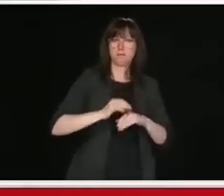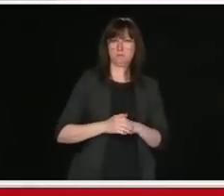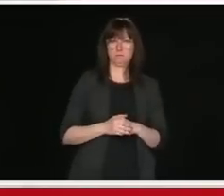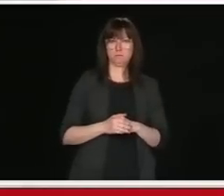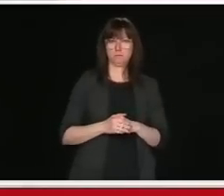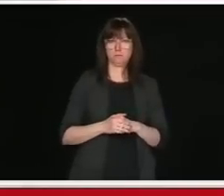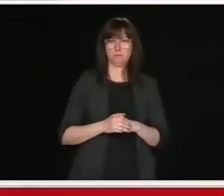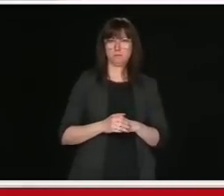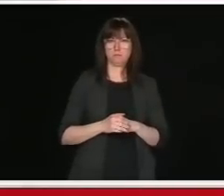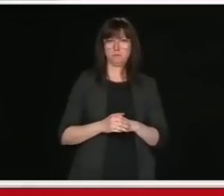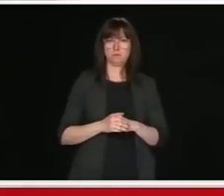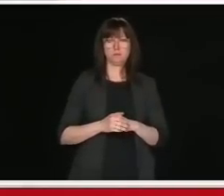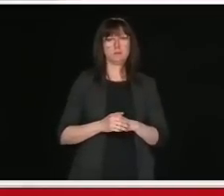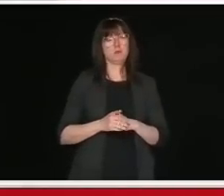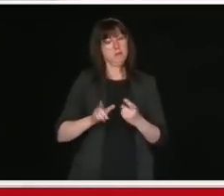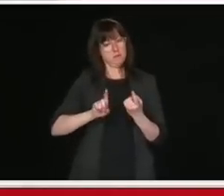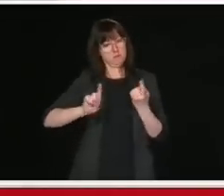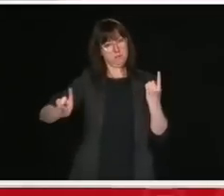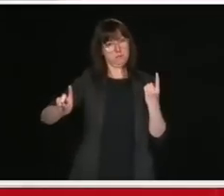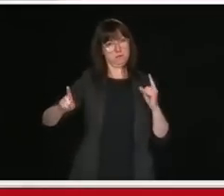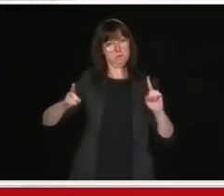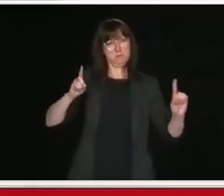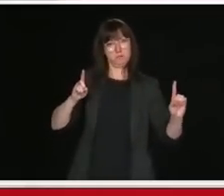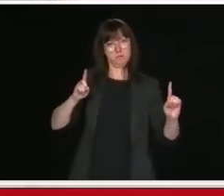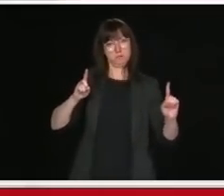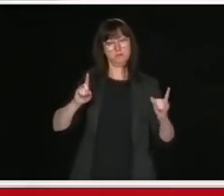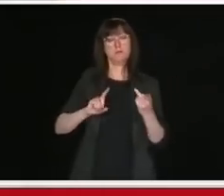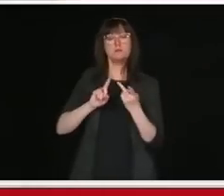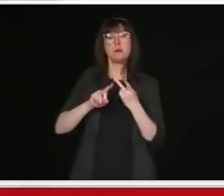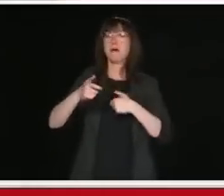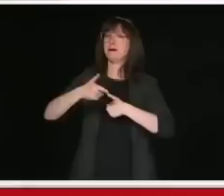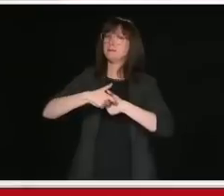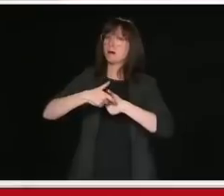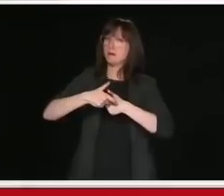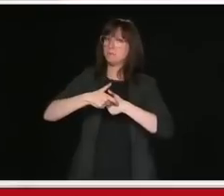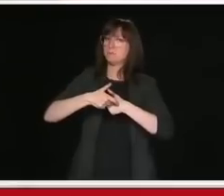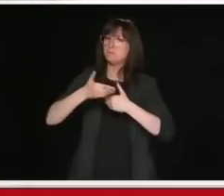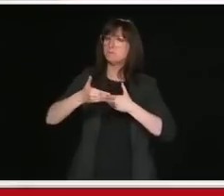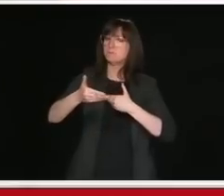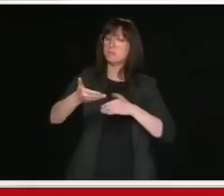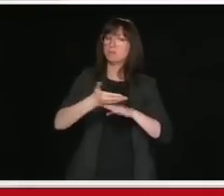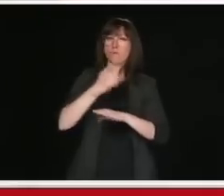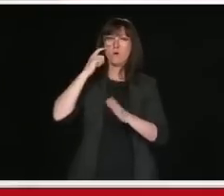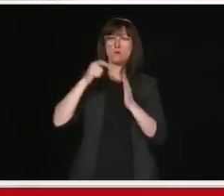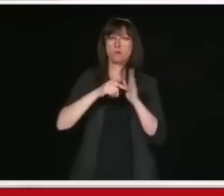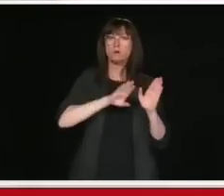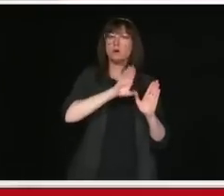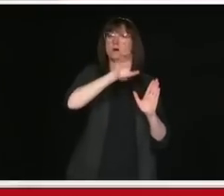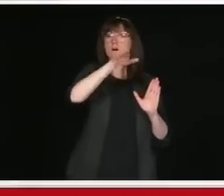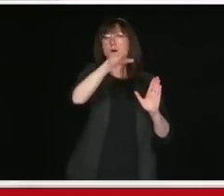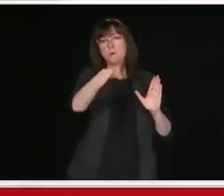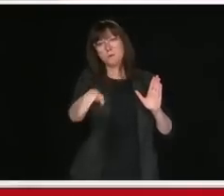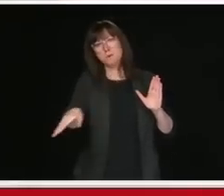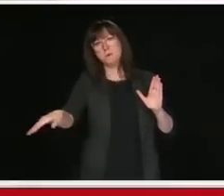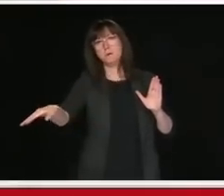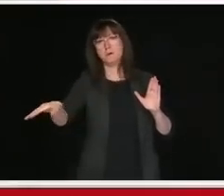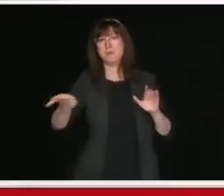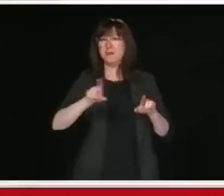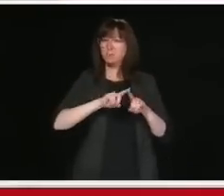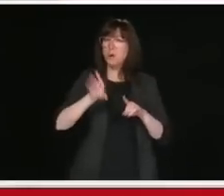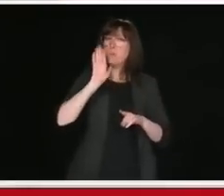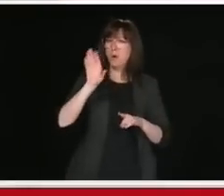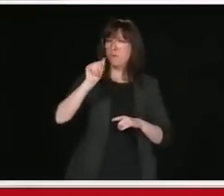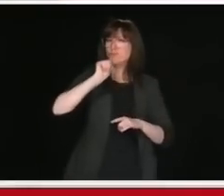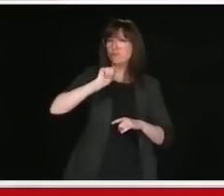and time to flatten the curve, but that's how we'll get through this. So let's save lives